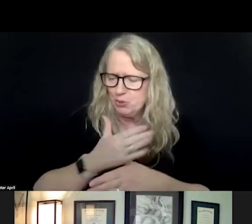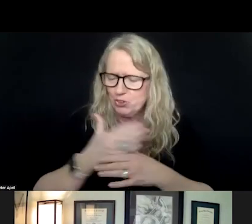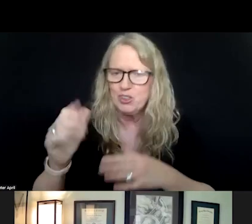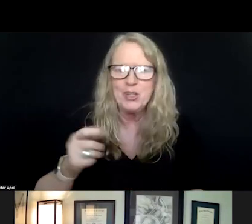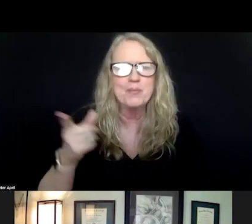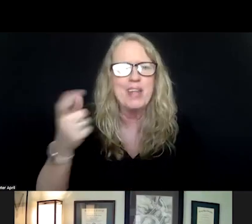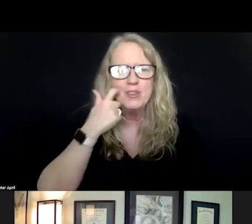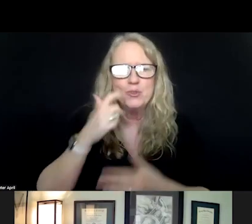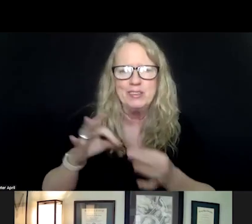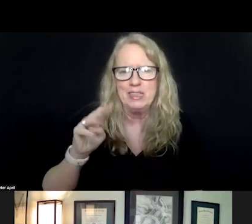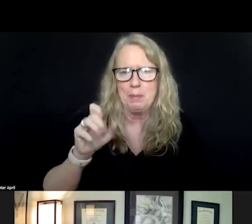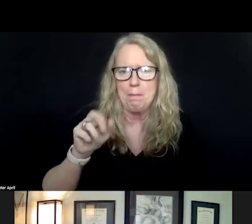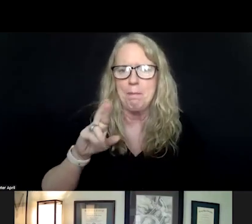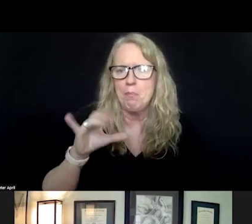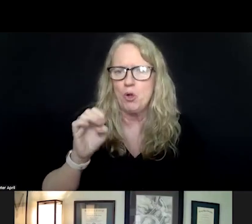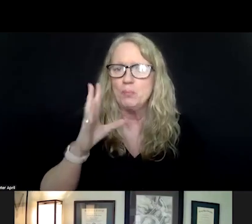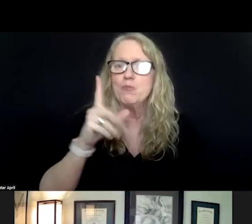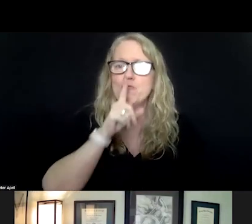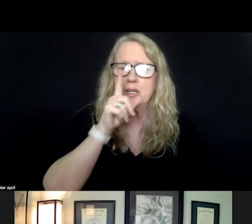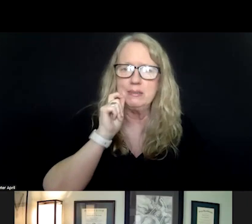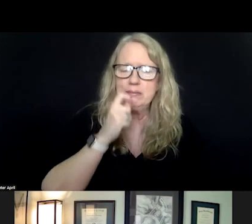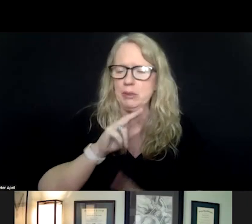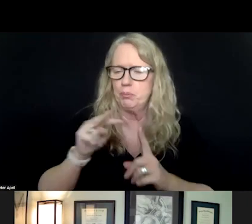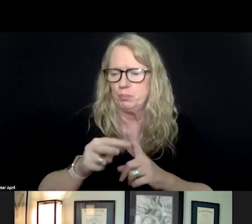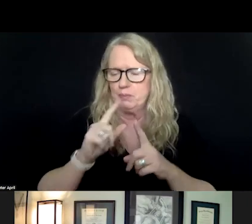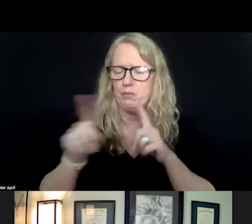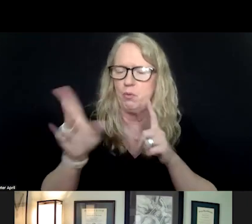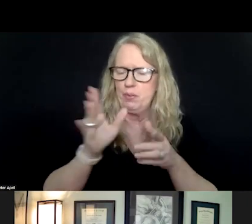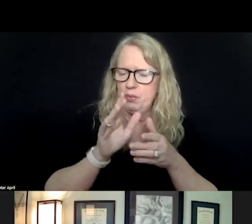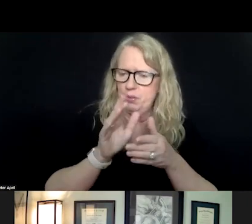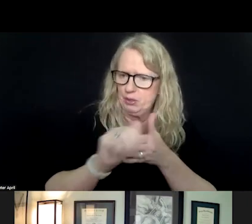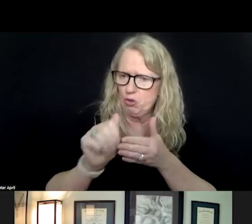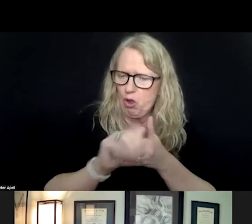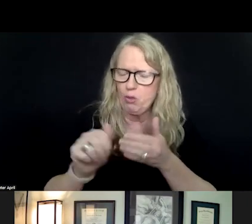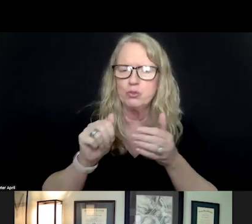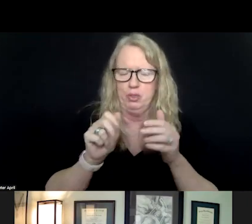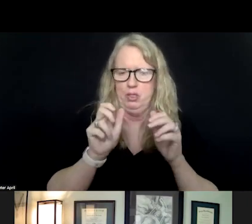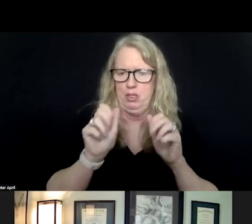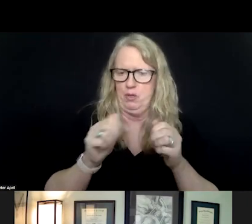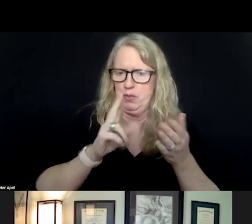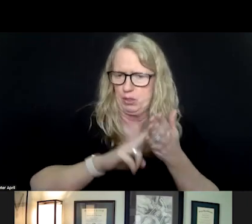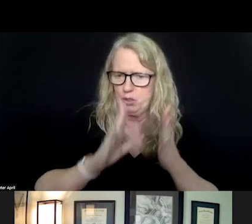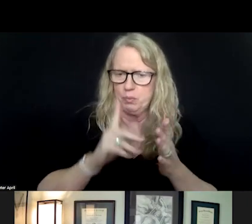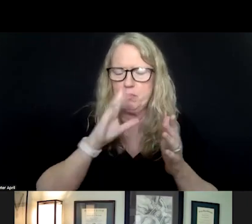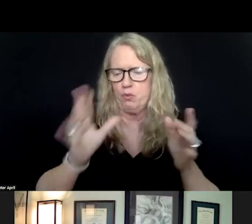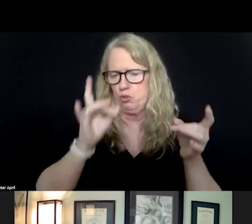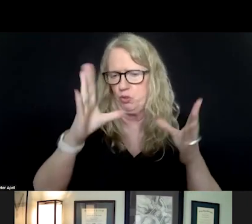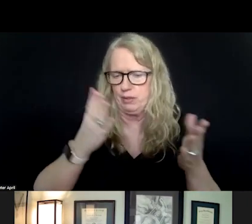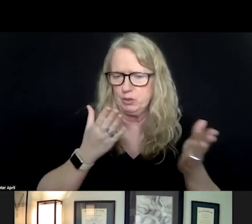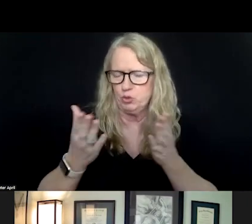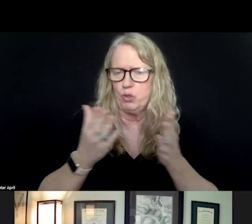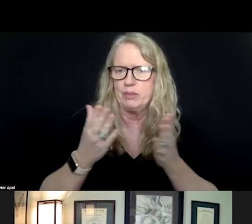Margie mentioned, I get a unique perspective with those braided dollars for being the contractor for our crisis services